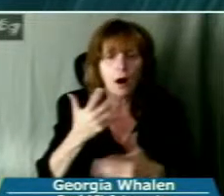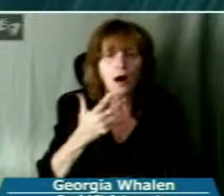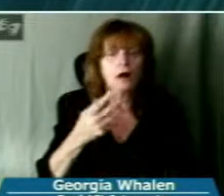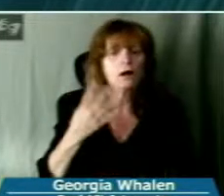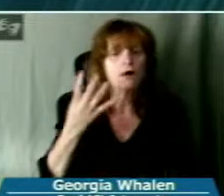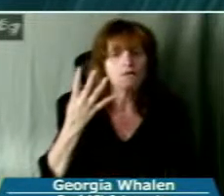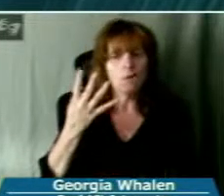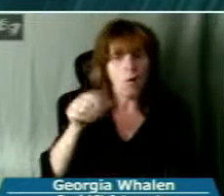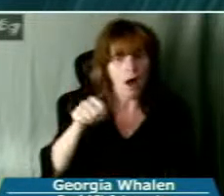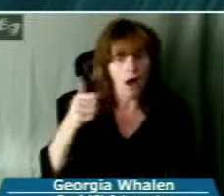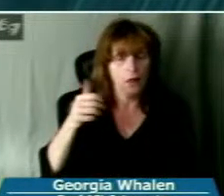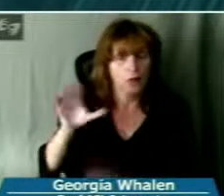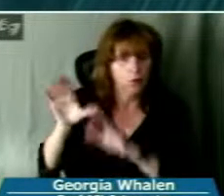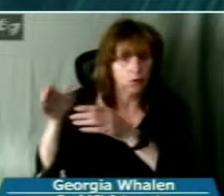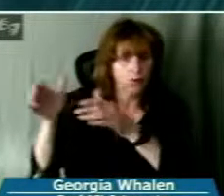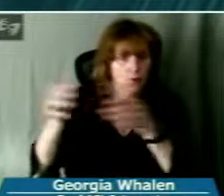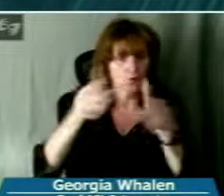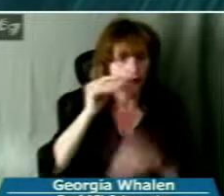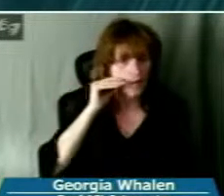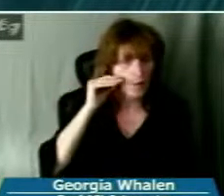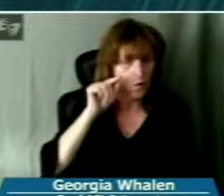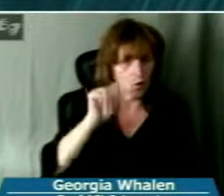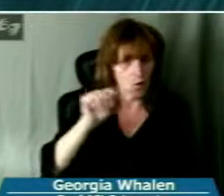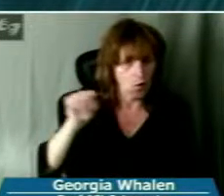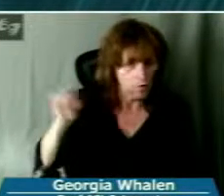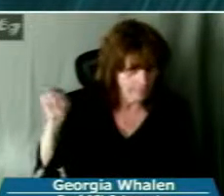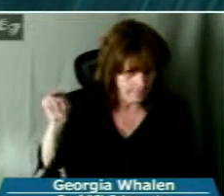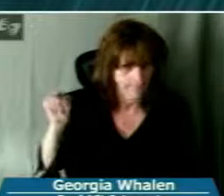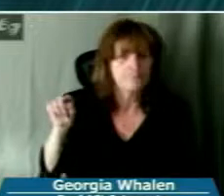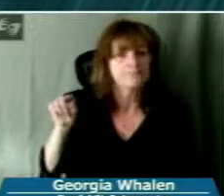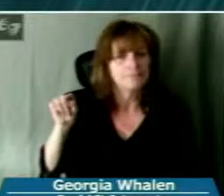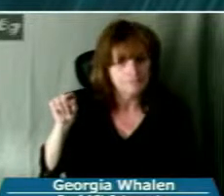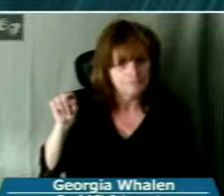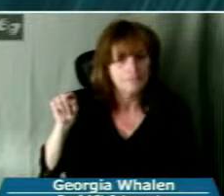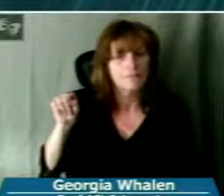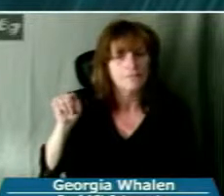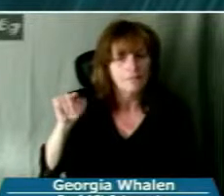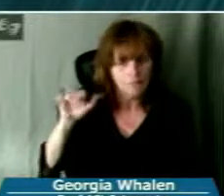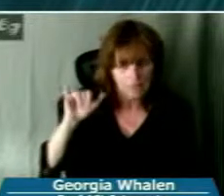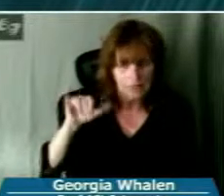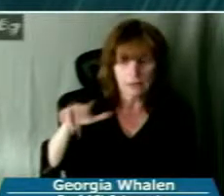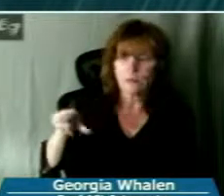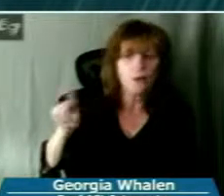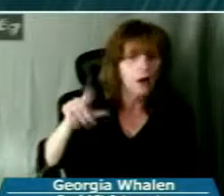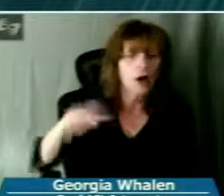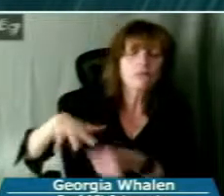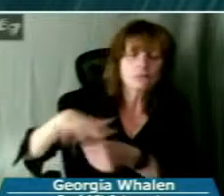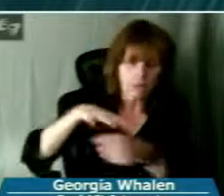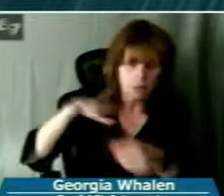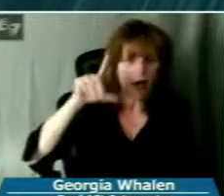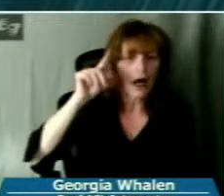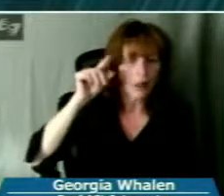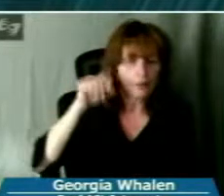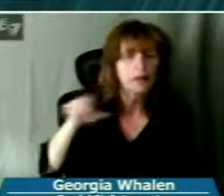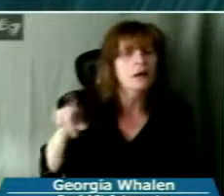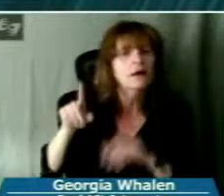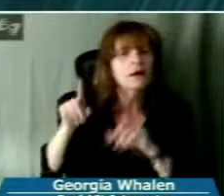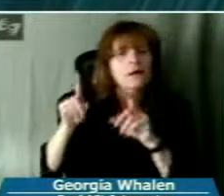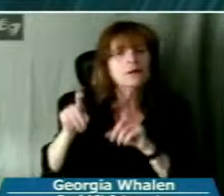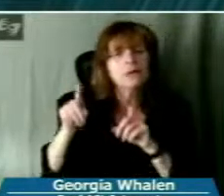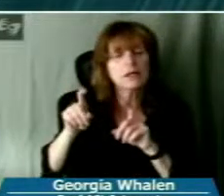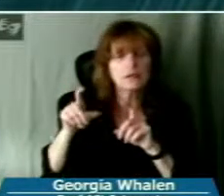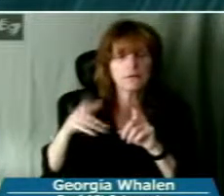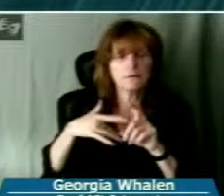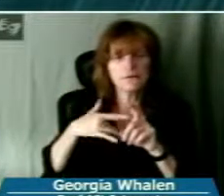Montgomery Lodge, Northview Seniors, Dundas Retirement Home, and Cathmar Manor, and are expecting to begin to get those results either later this afternoon or sometime